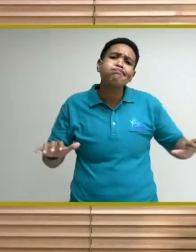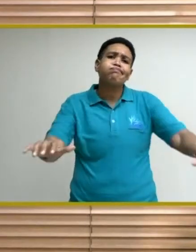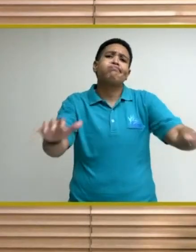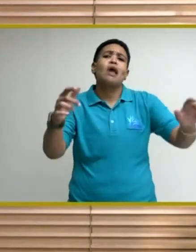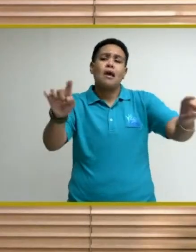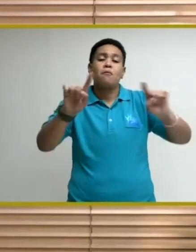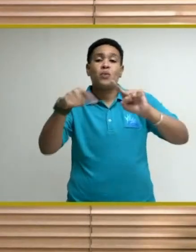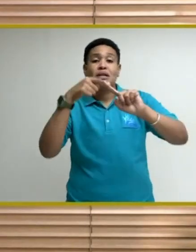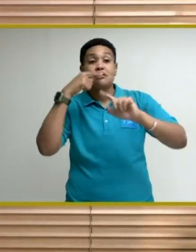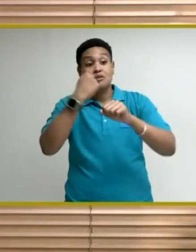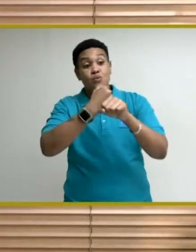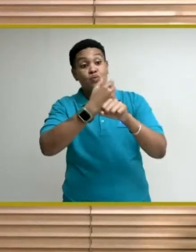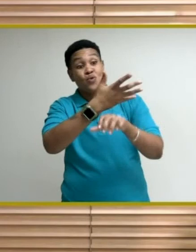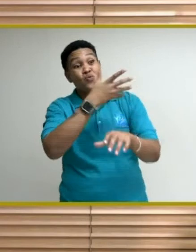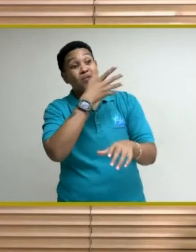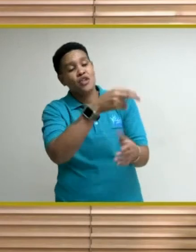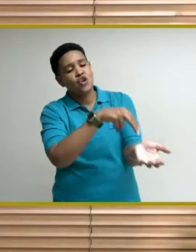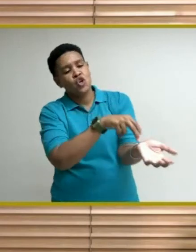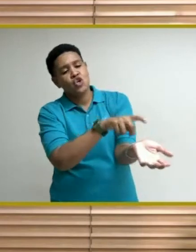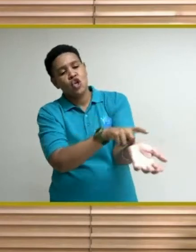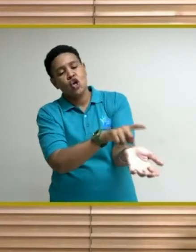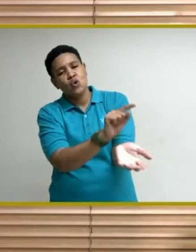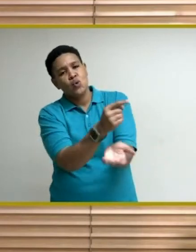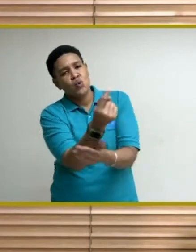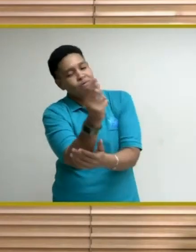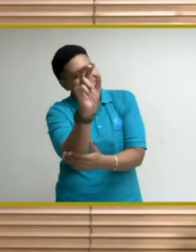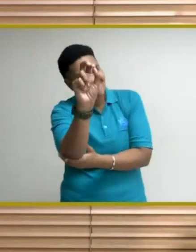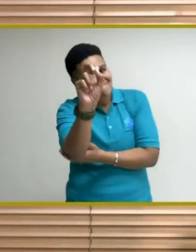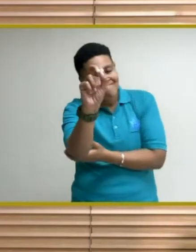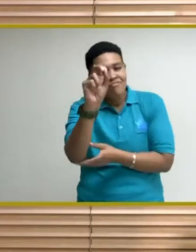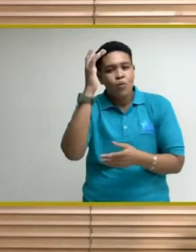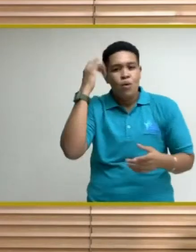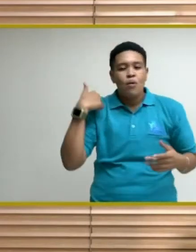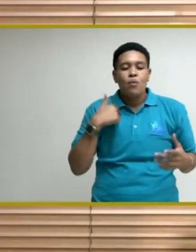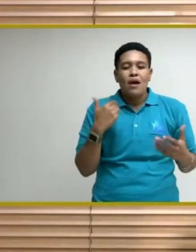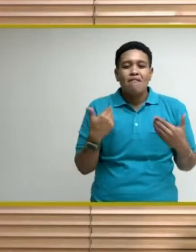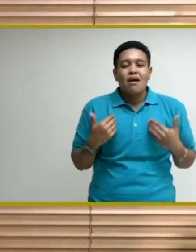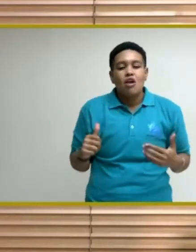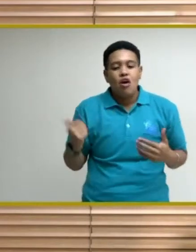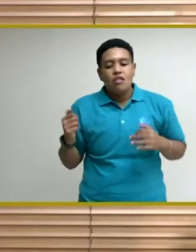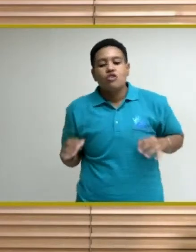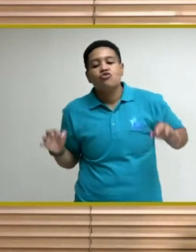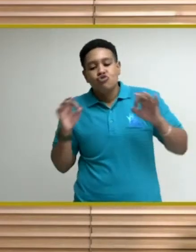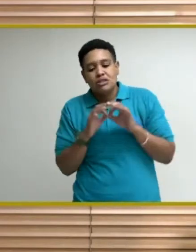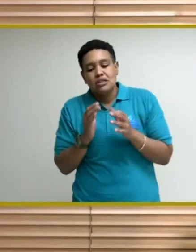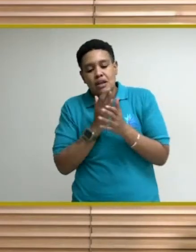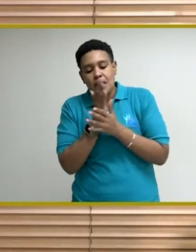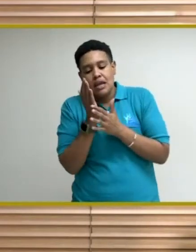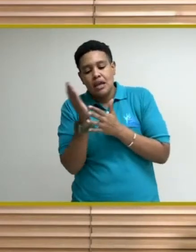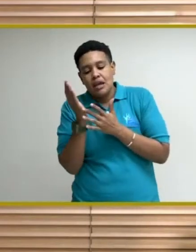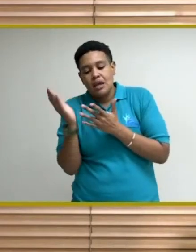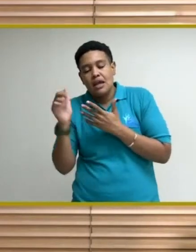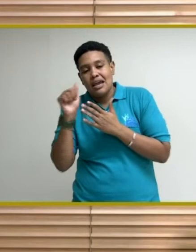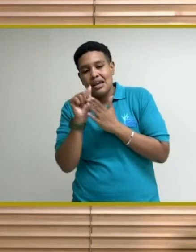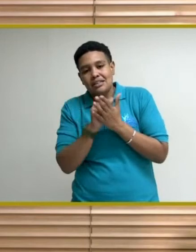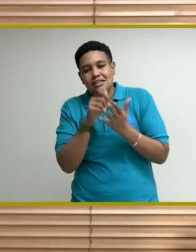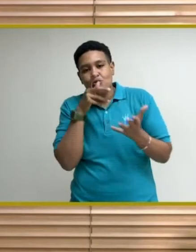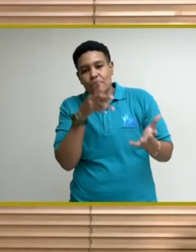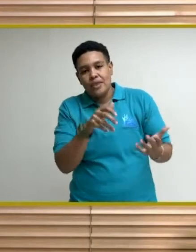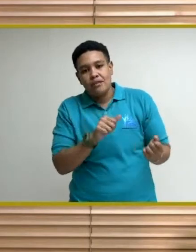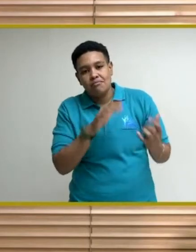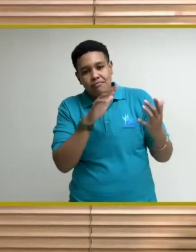I say frontline workers, it's not just healthcare workers, because we've had other critical agencies on the front line in the COVID